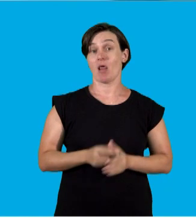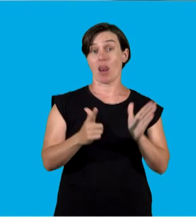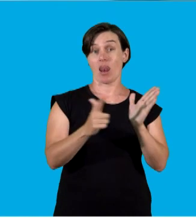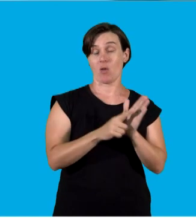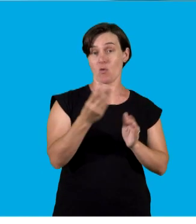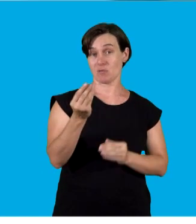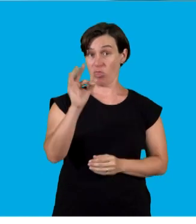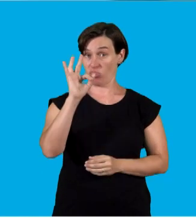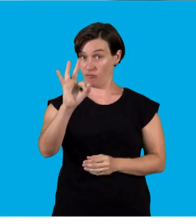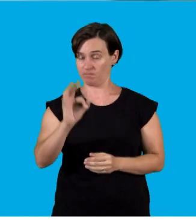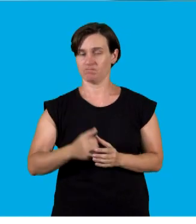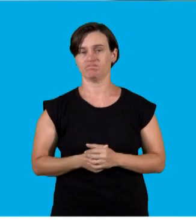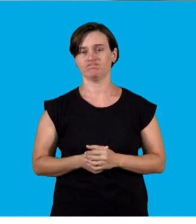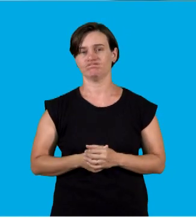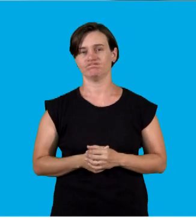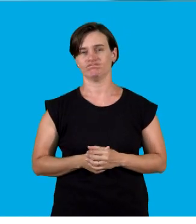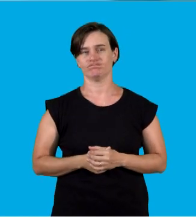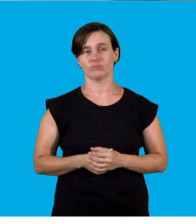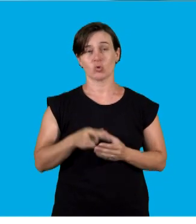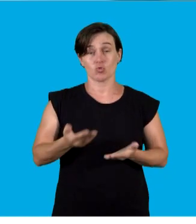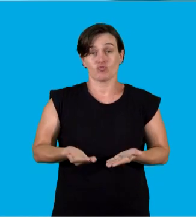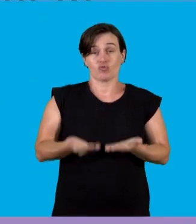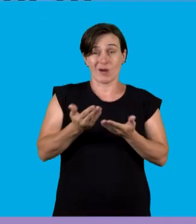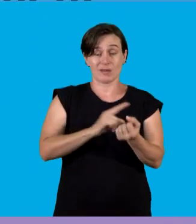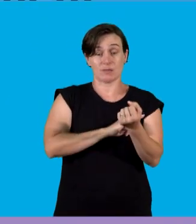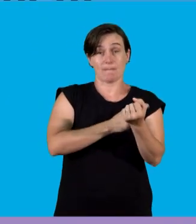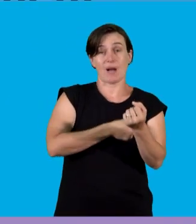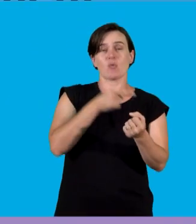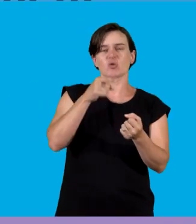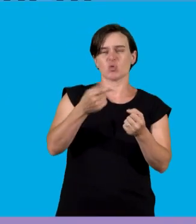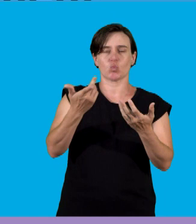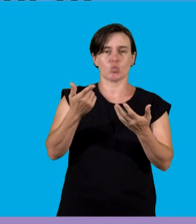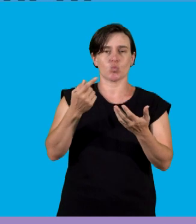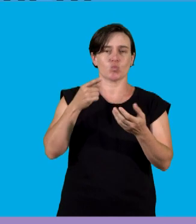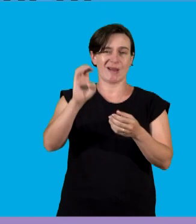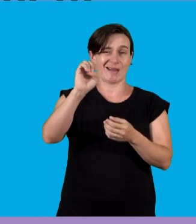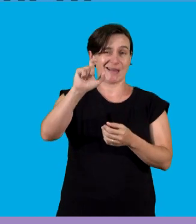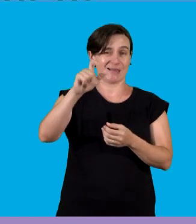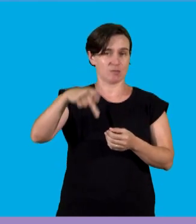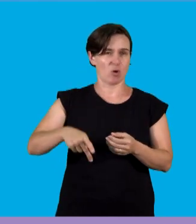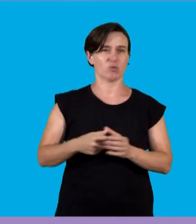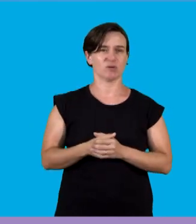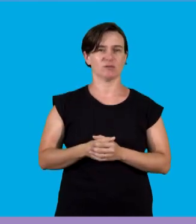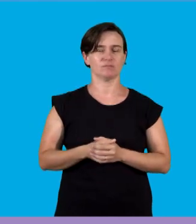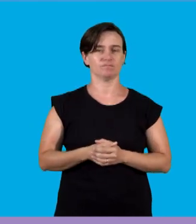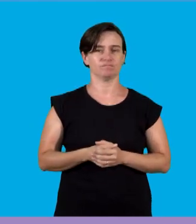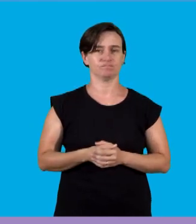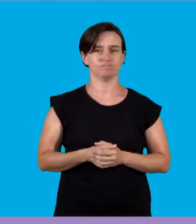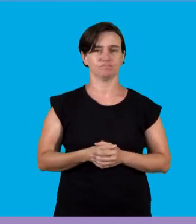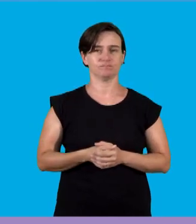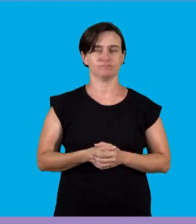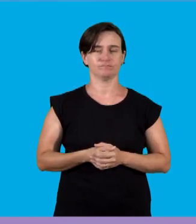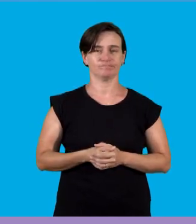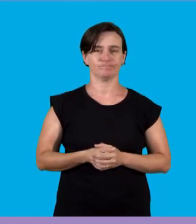the third law of exponents, raising a power to a given exponent. Let's look at